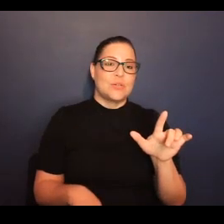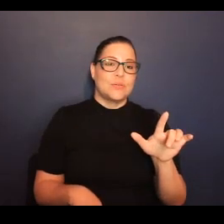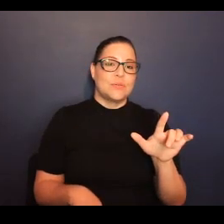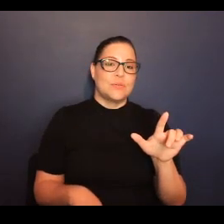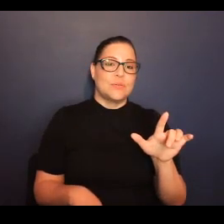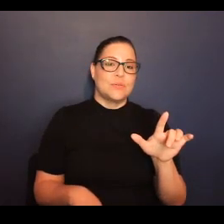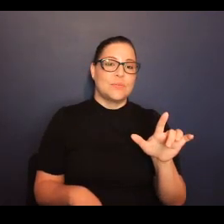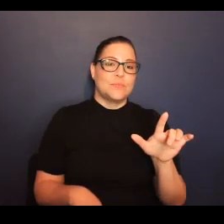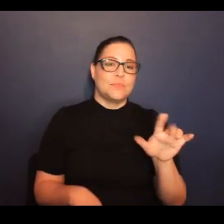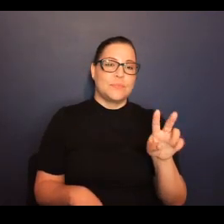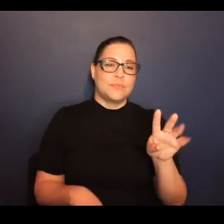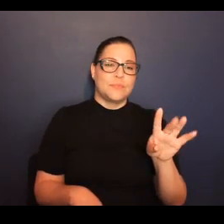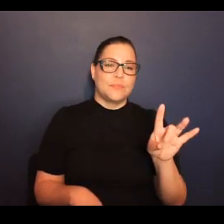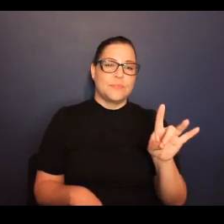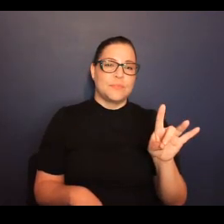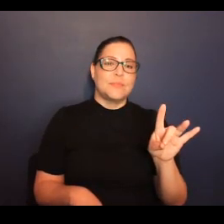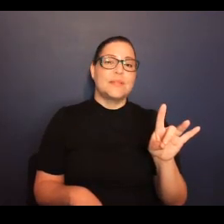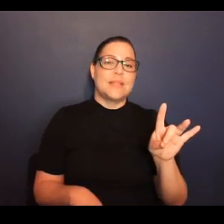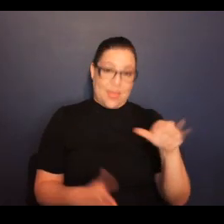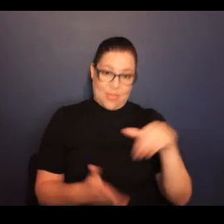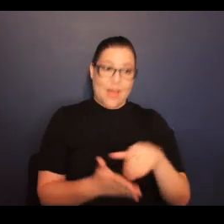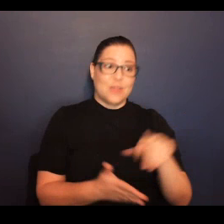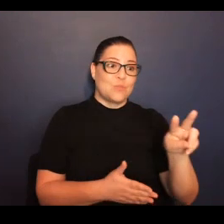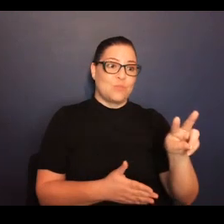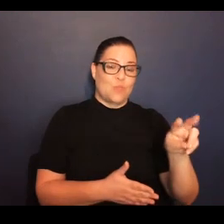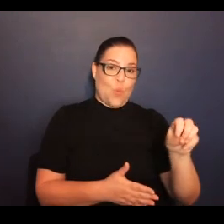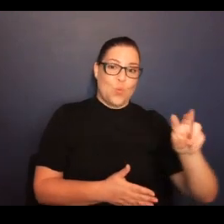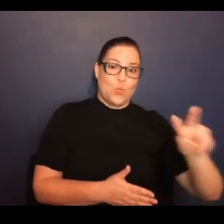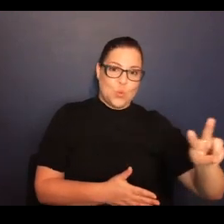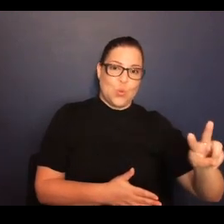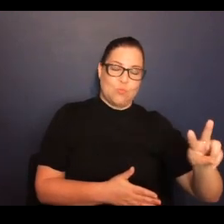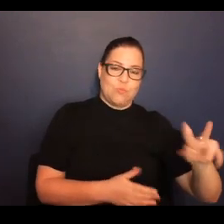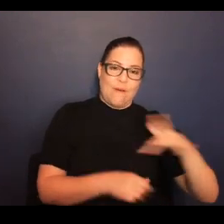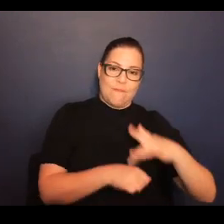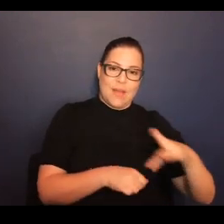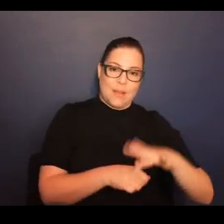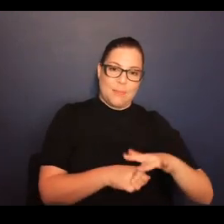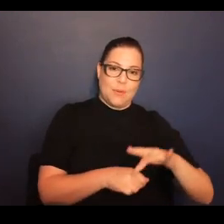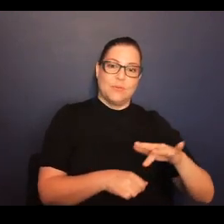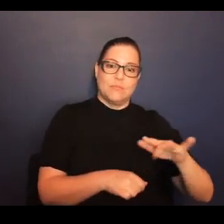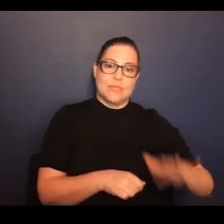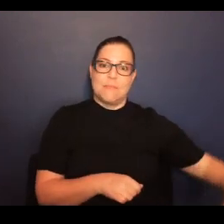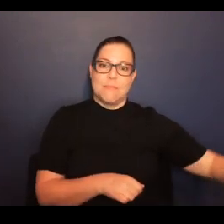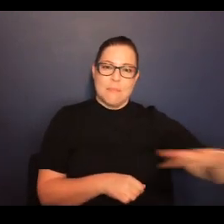space. Vicky, if you could pull the attachment up for me, appreciate it.